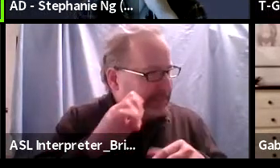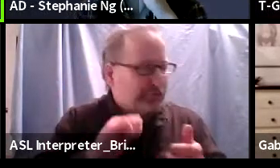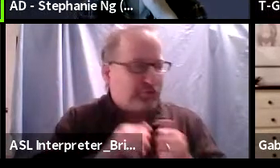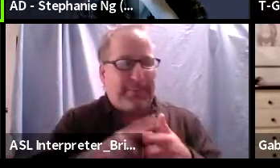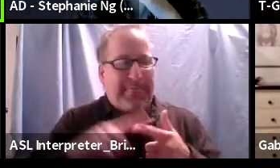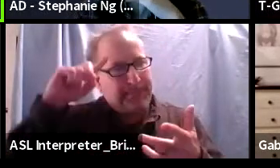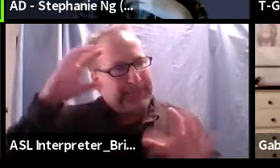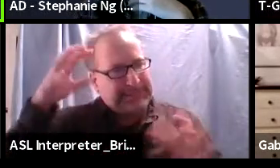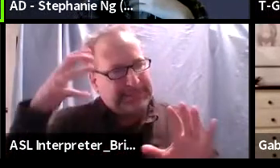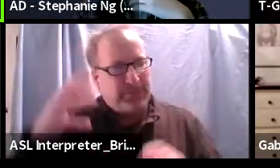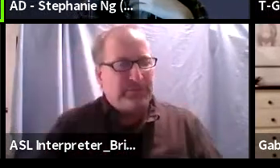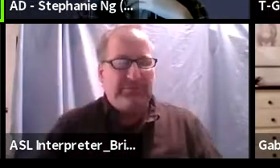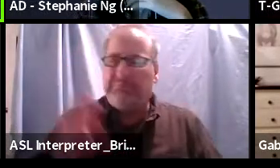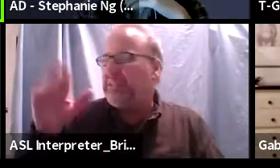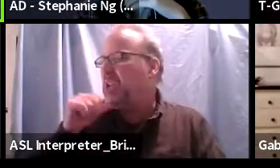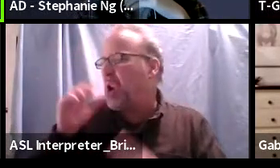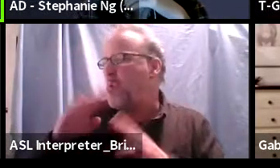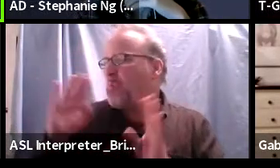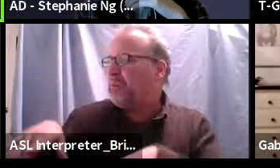Don't worry.